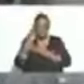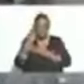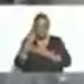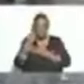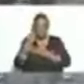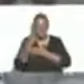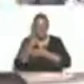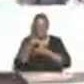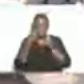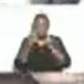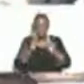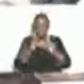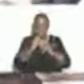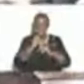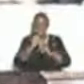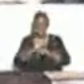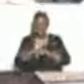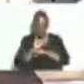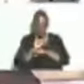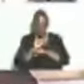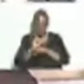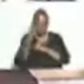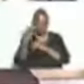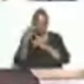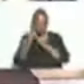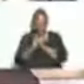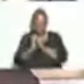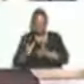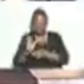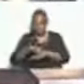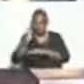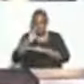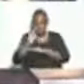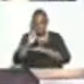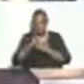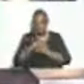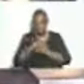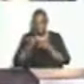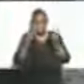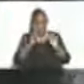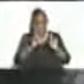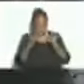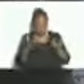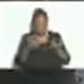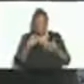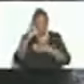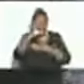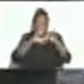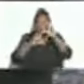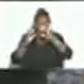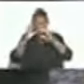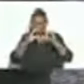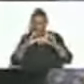both unemployed, is torn down Monday. While others in the cramped community, also soon to become homeless, say they have searched for alternate